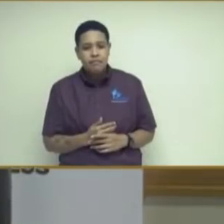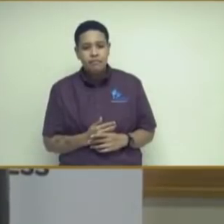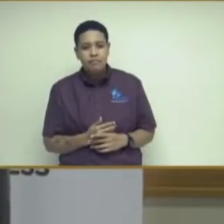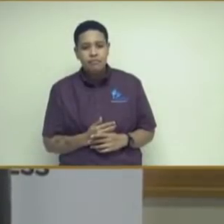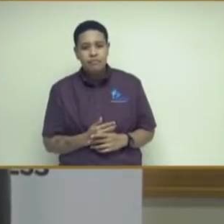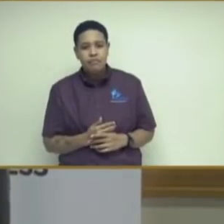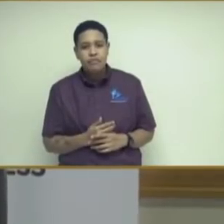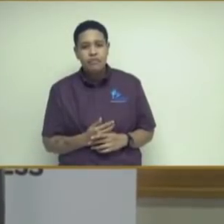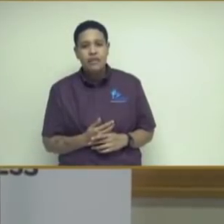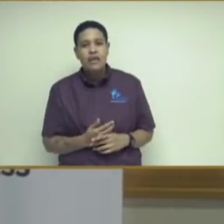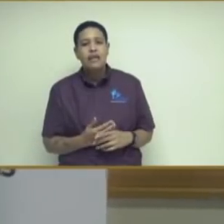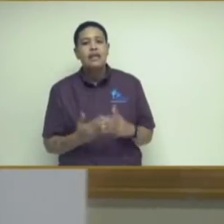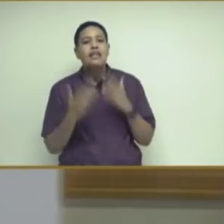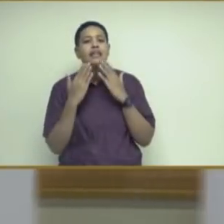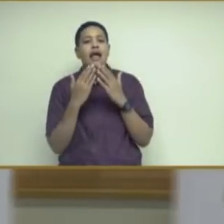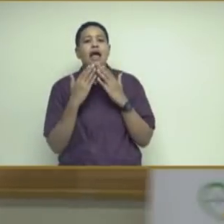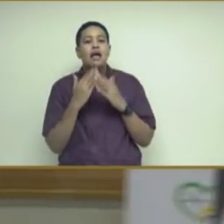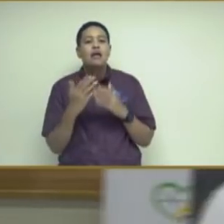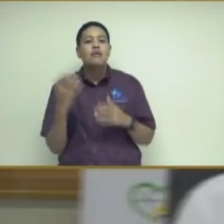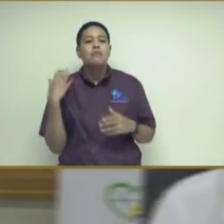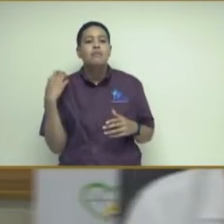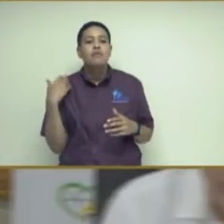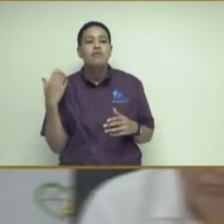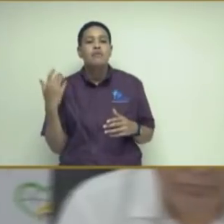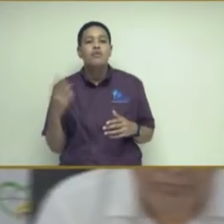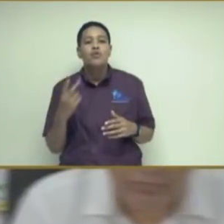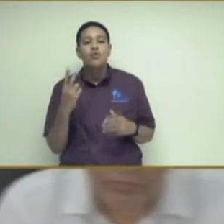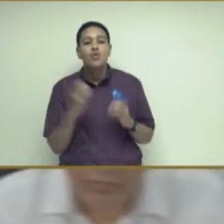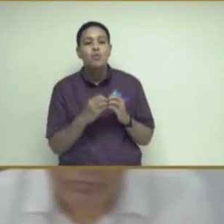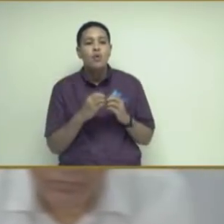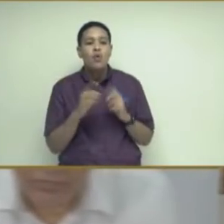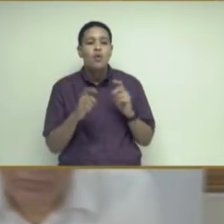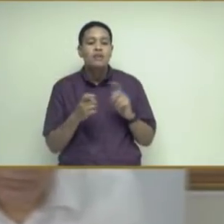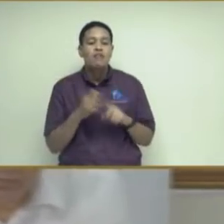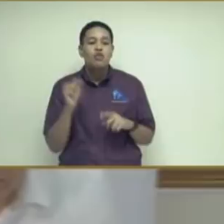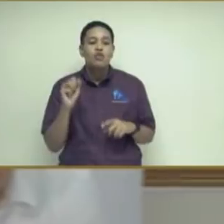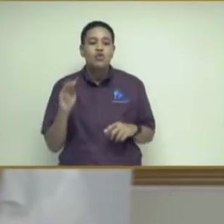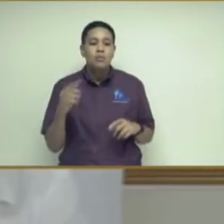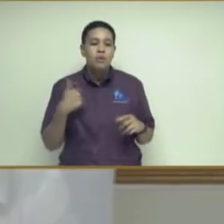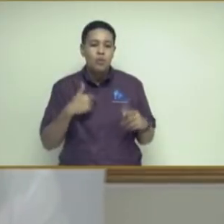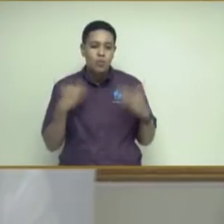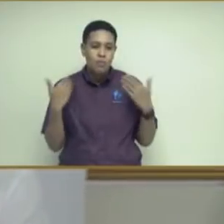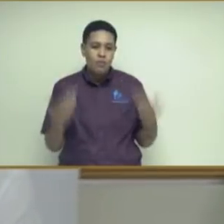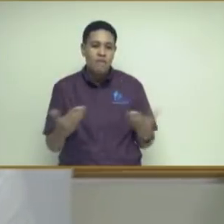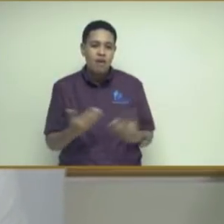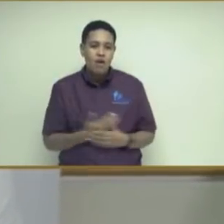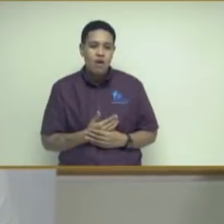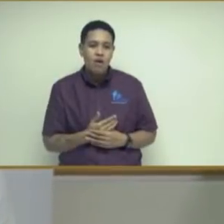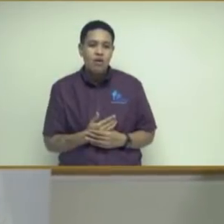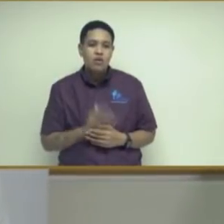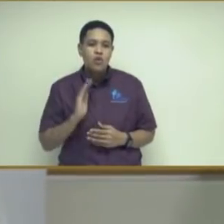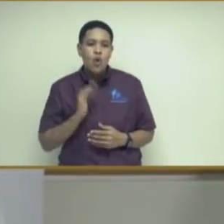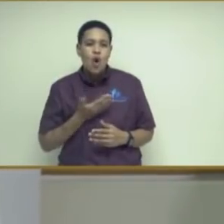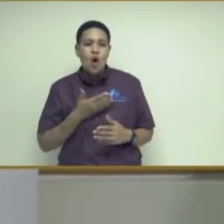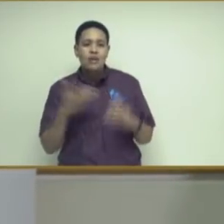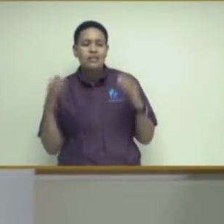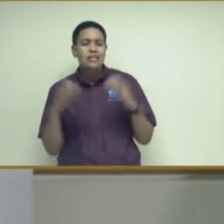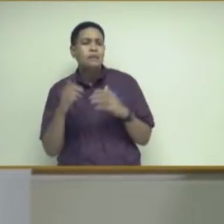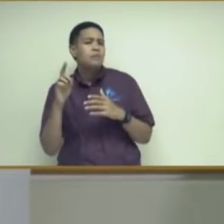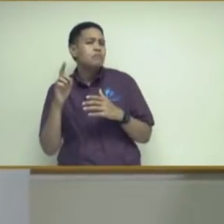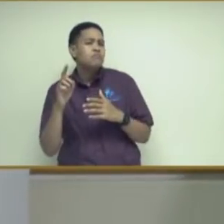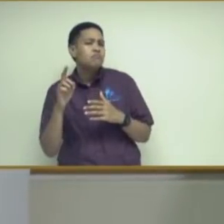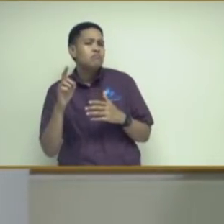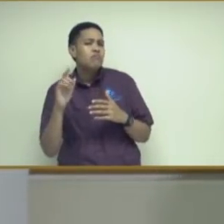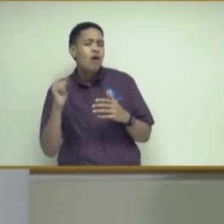All right, thank you very much, PS. Just going to take about two questions from social media, and then we move on to our other segment. One question is